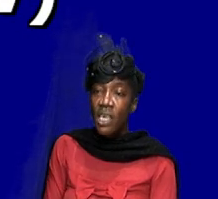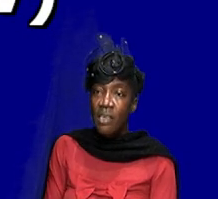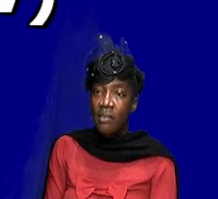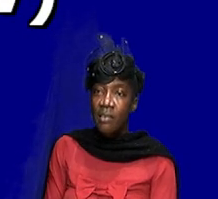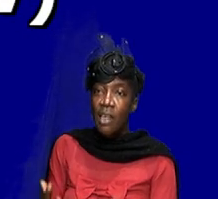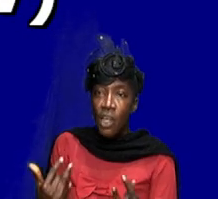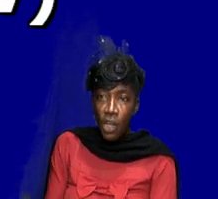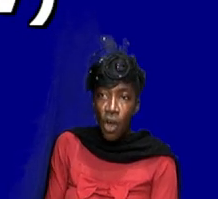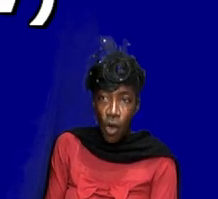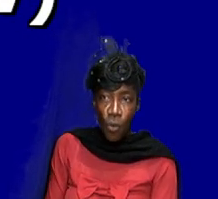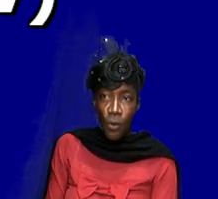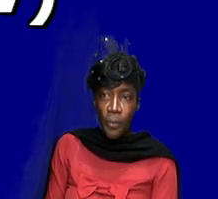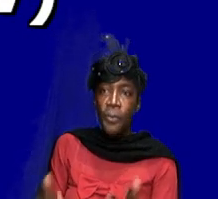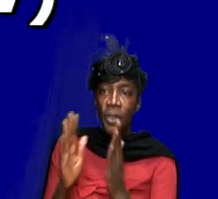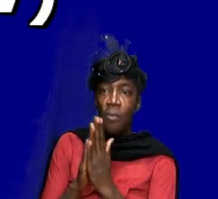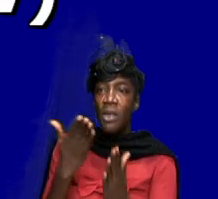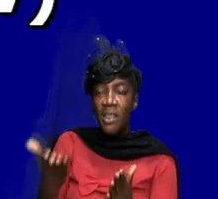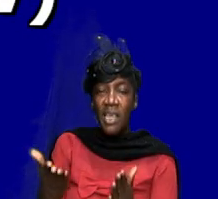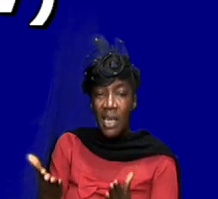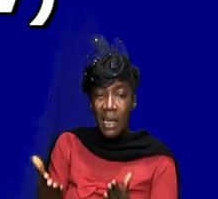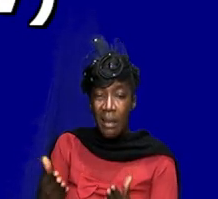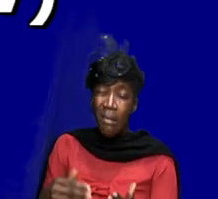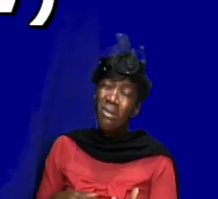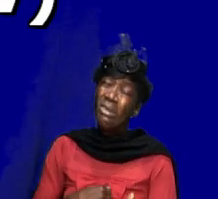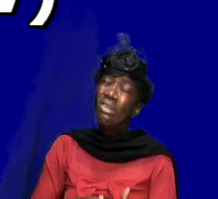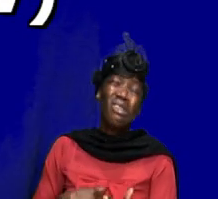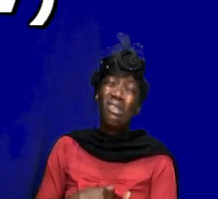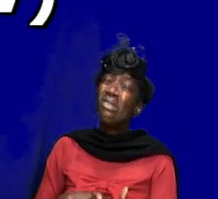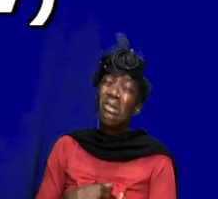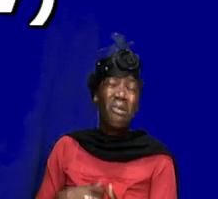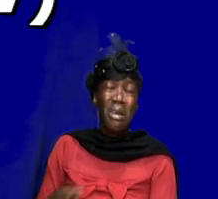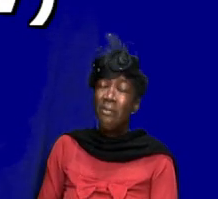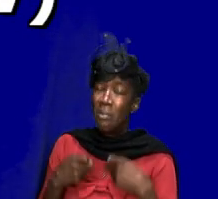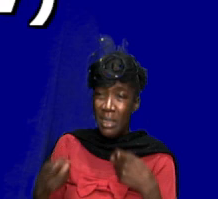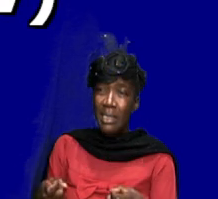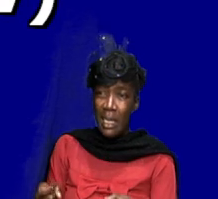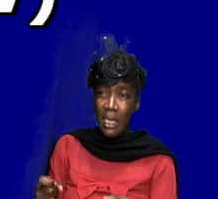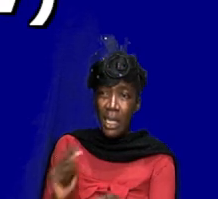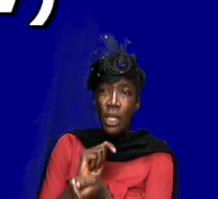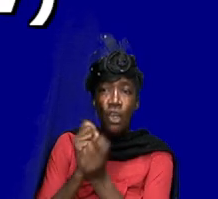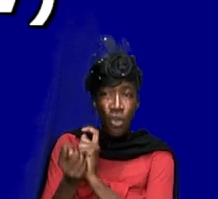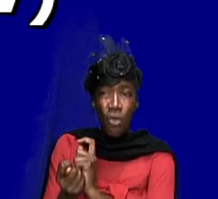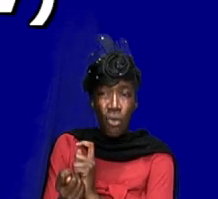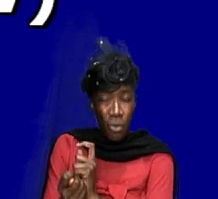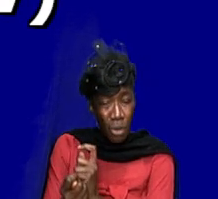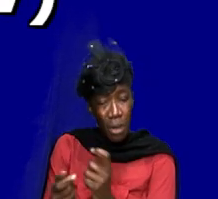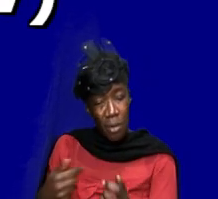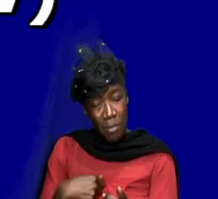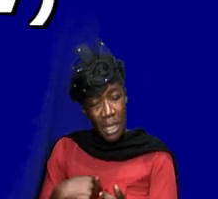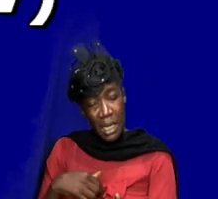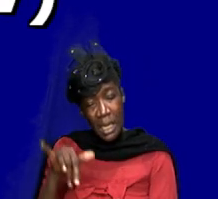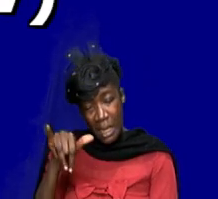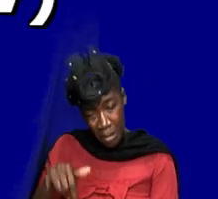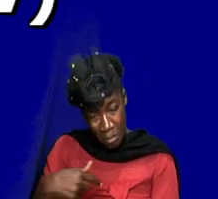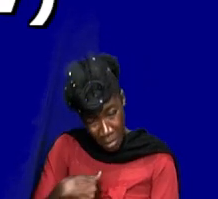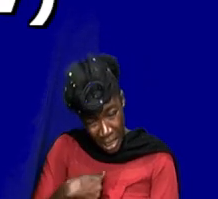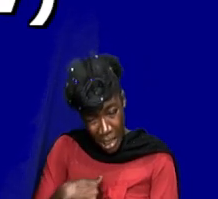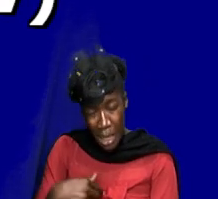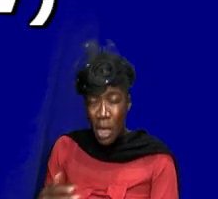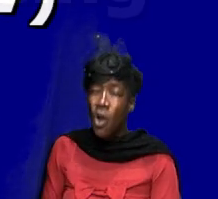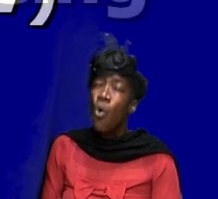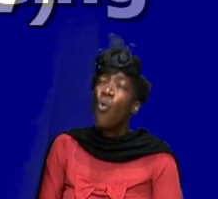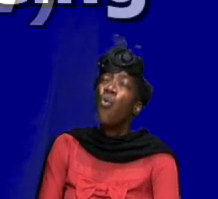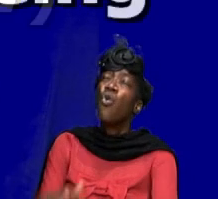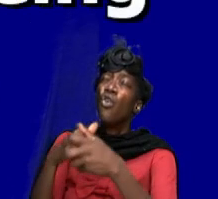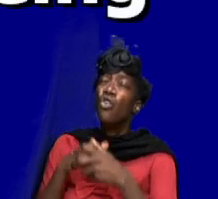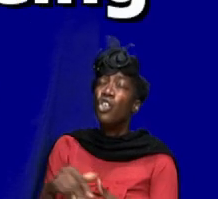Now therefore, I pray thee, pardon my sin and turn again with me, that I may worship the